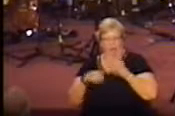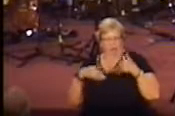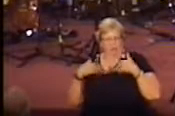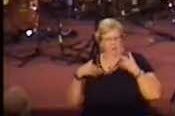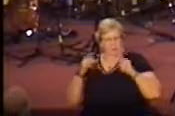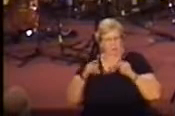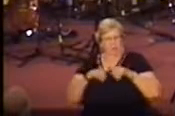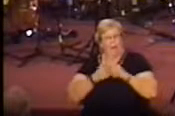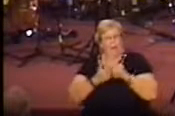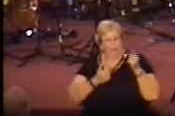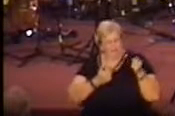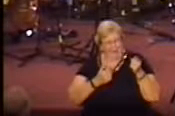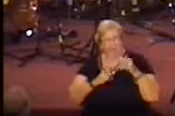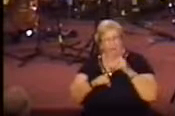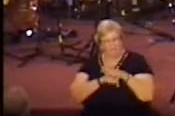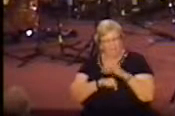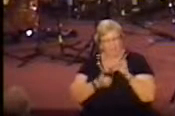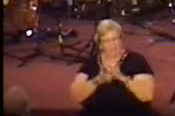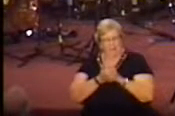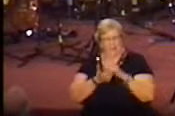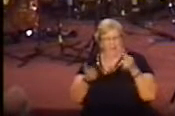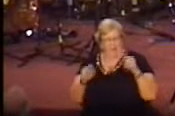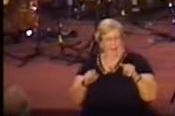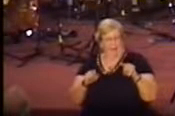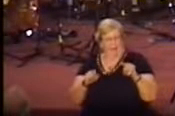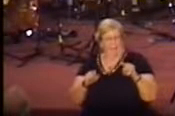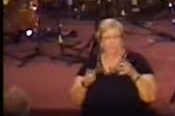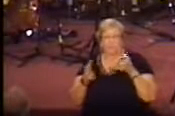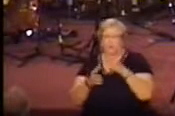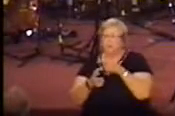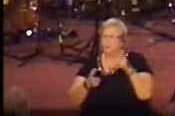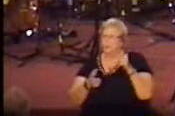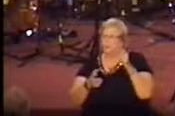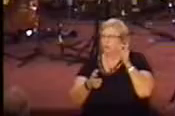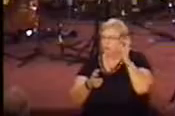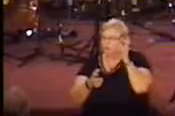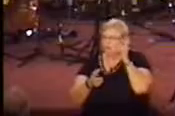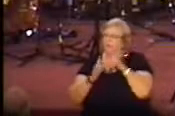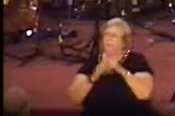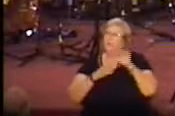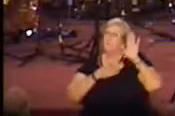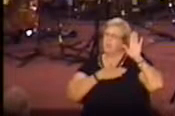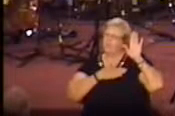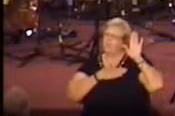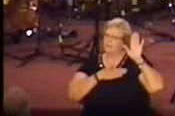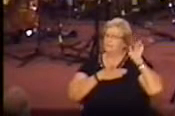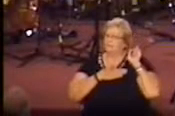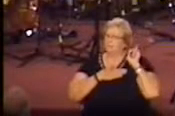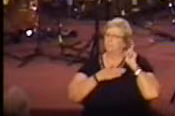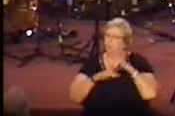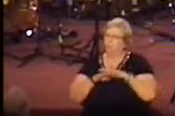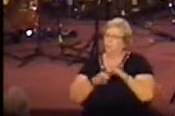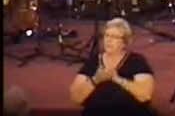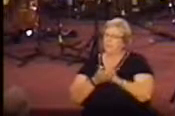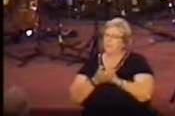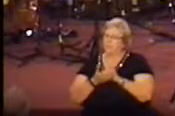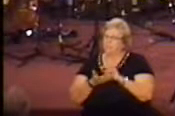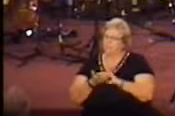were moved by this incident. And I just want you to hear the patriotism, you know, behind this first